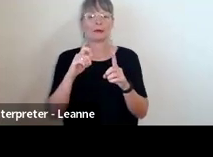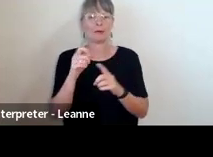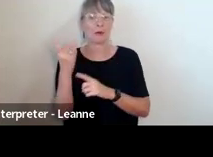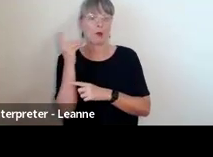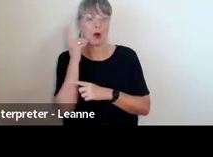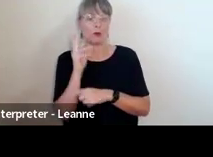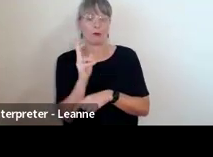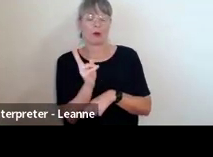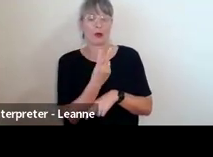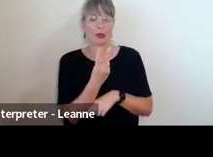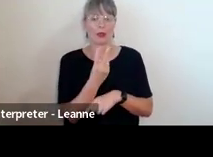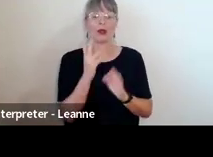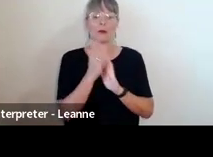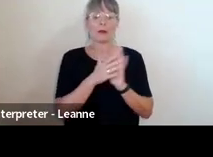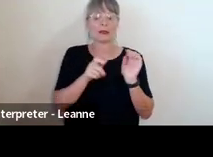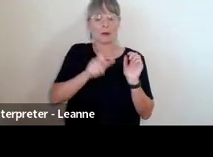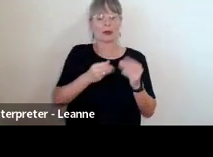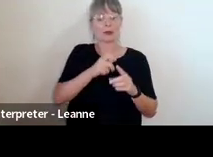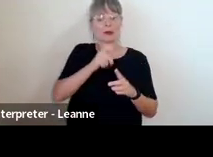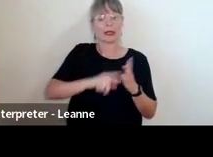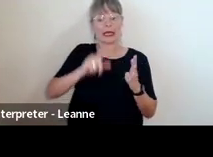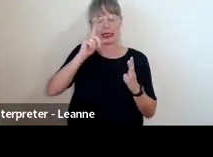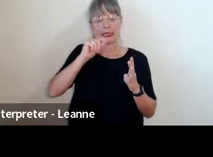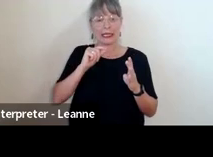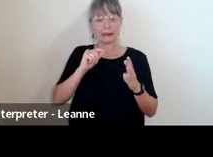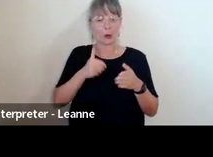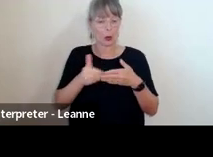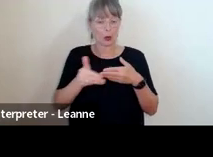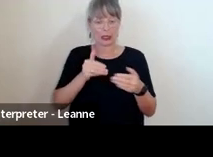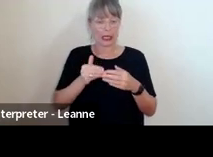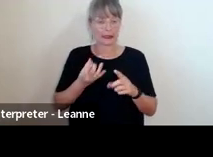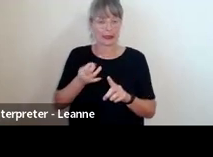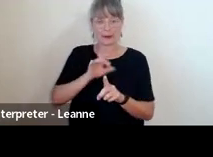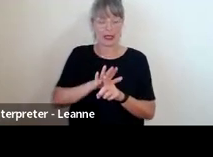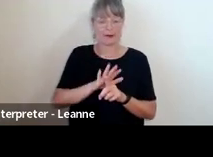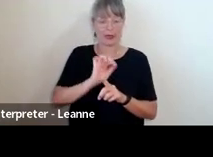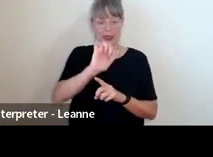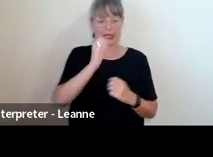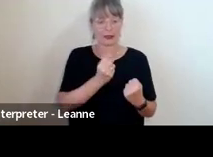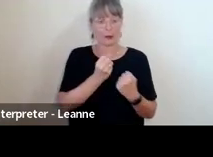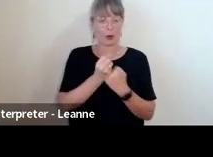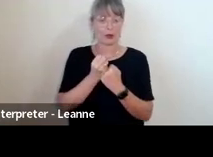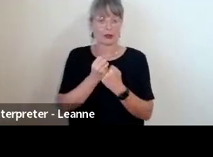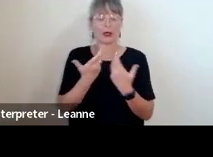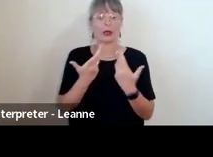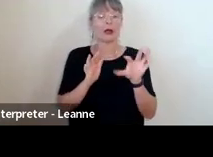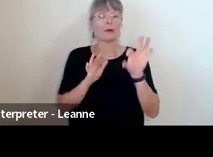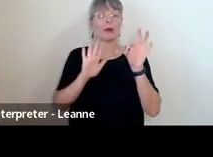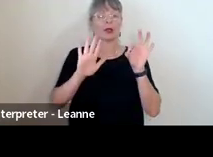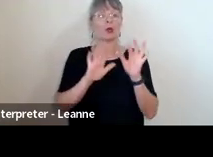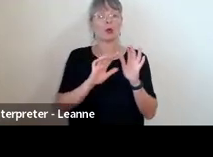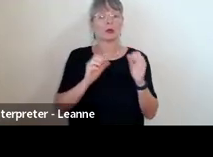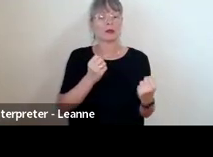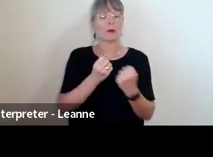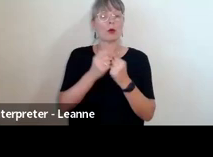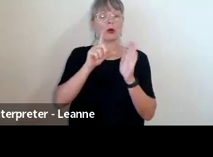team. Teamy's innovative scheduler helps to streamline organising supports. Pick your support time, team members enter their availability,